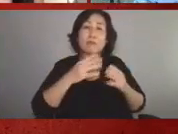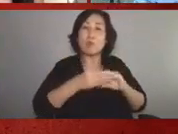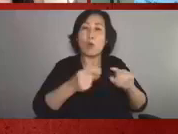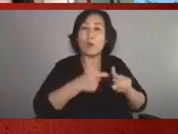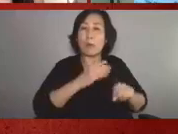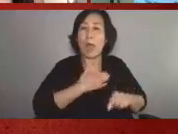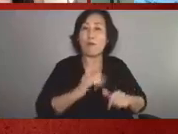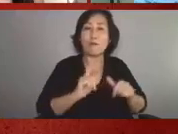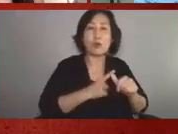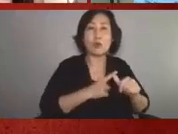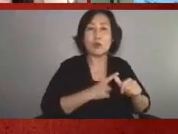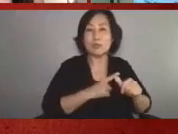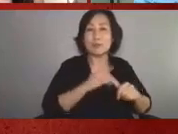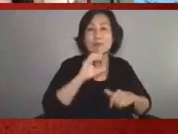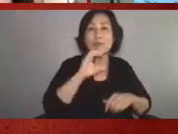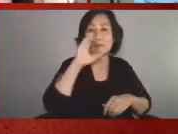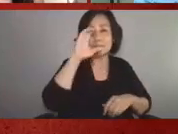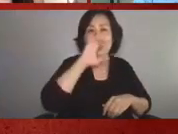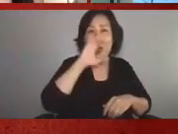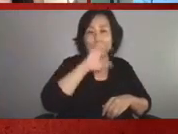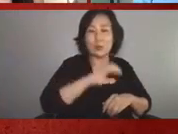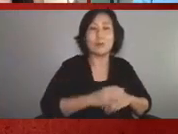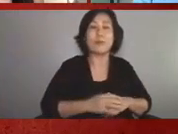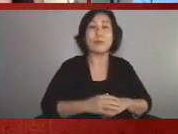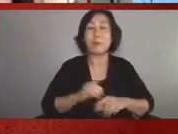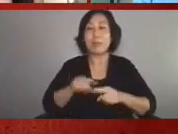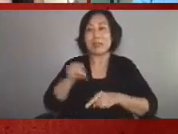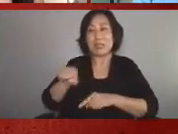feature, this is a